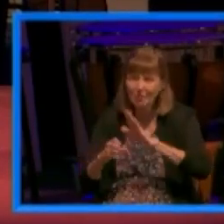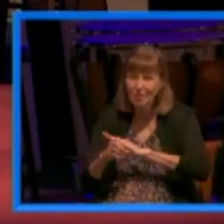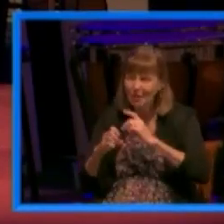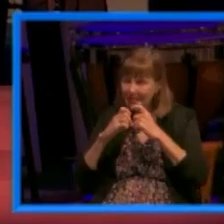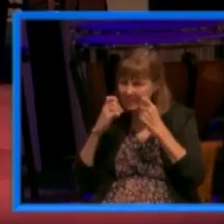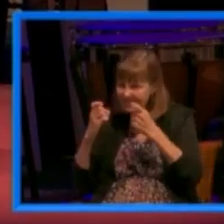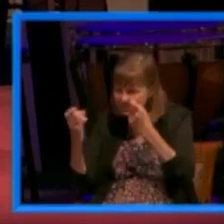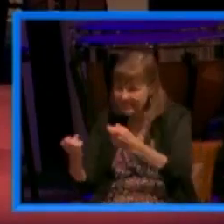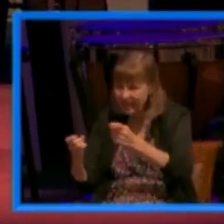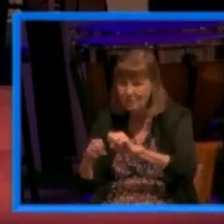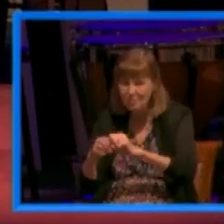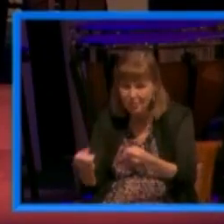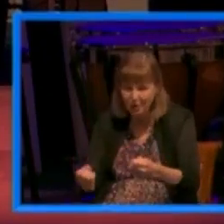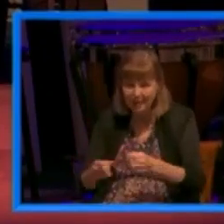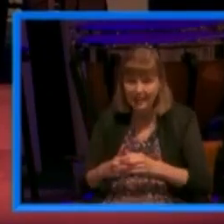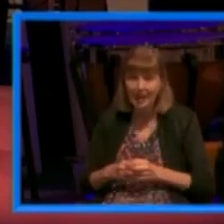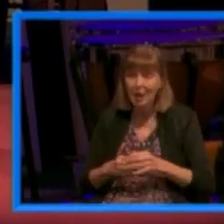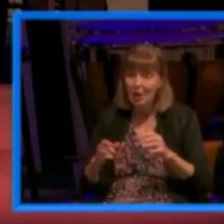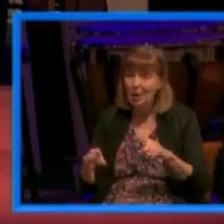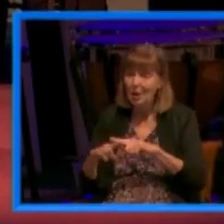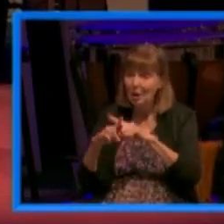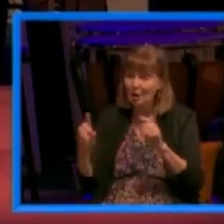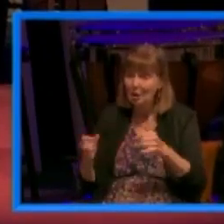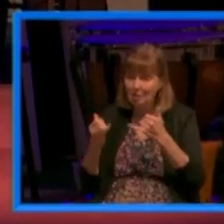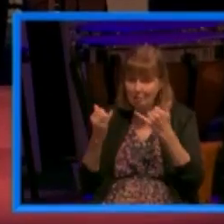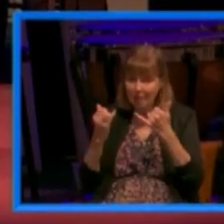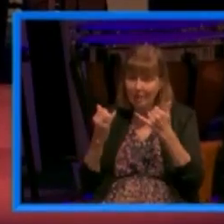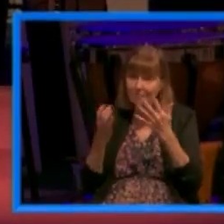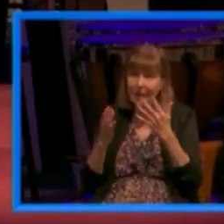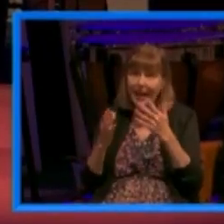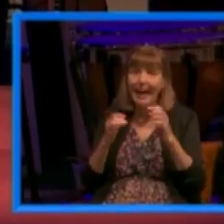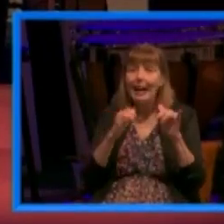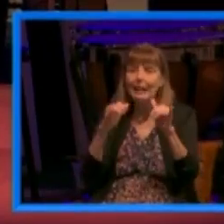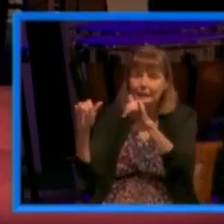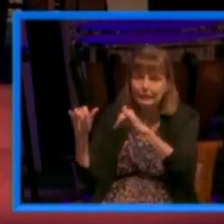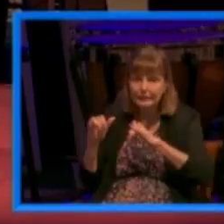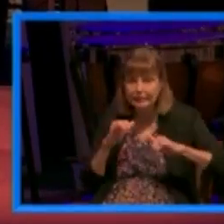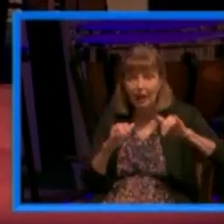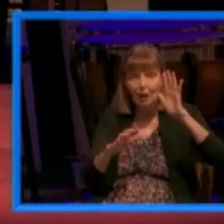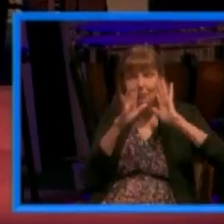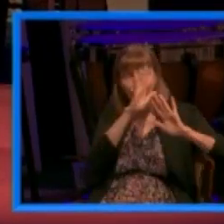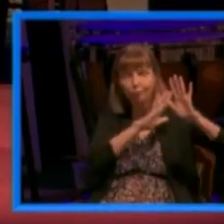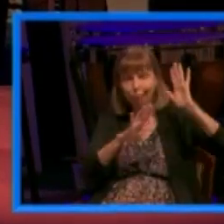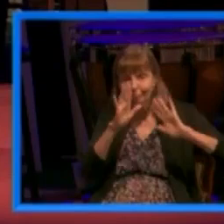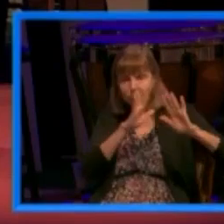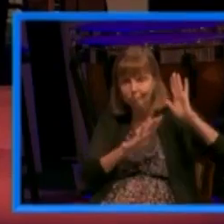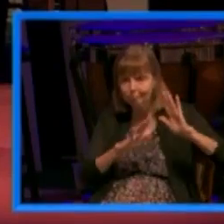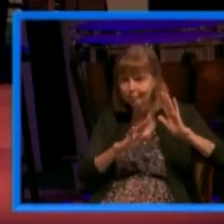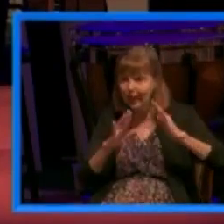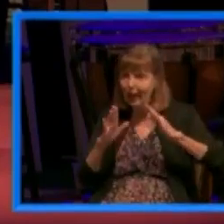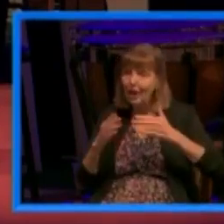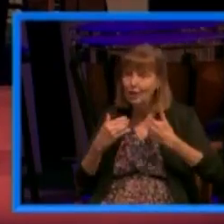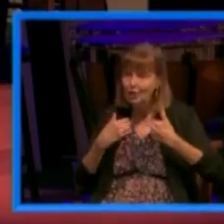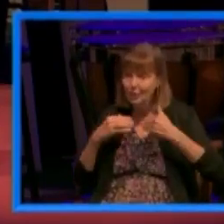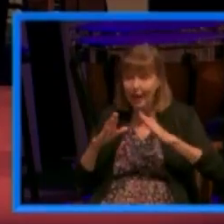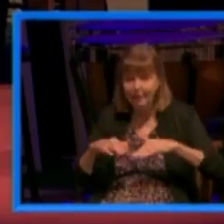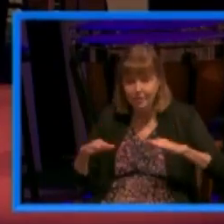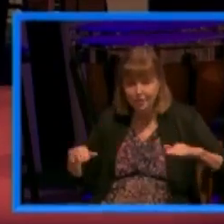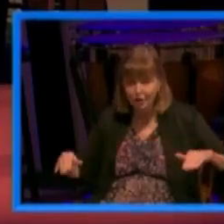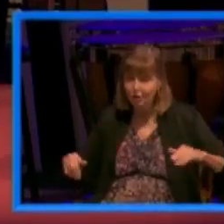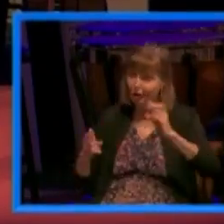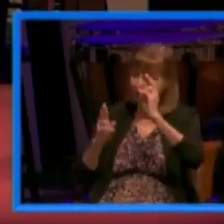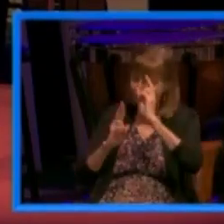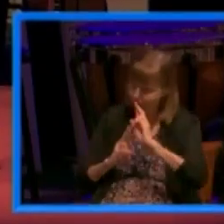day, particularly, children were seen as honor to a wife. She would have been less than a woman until she